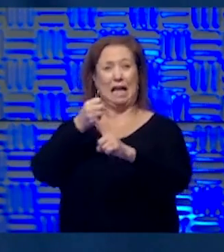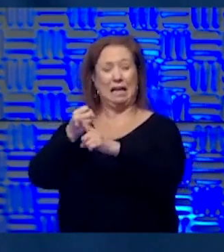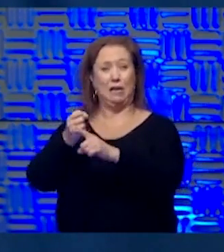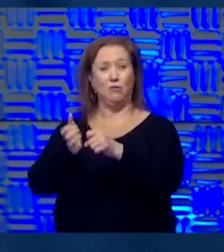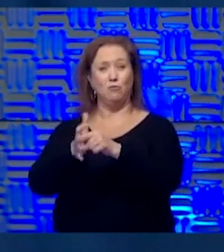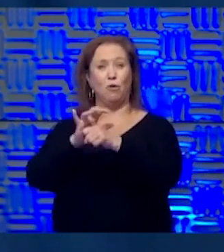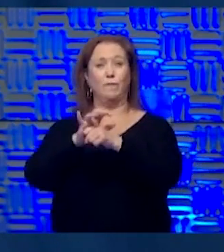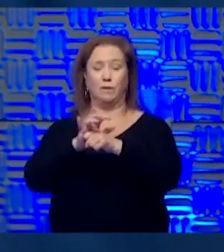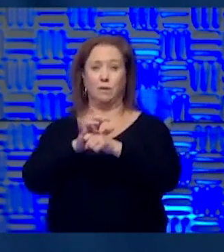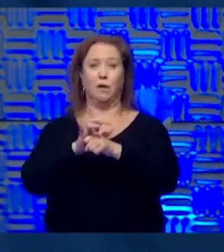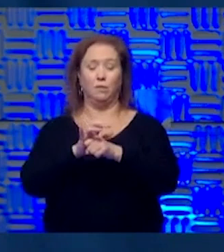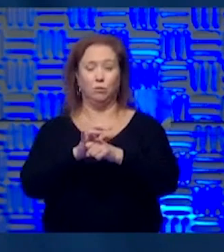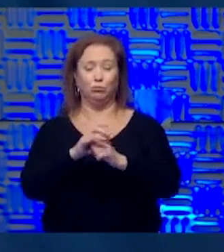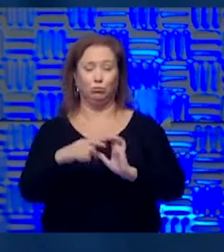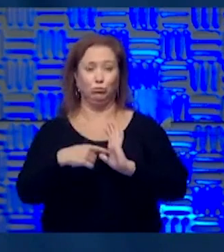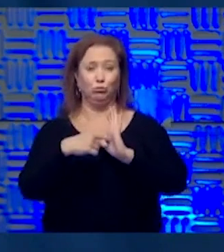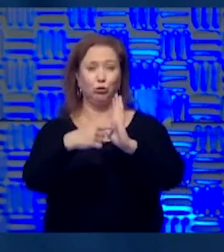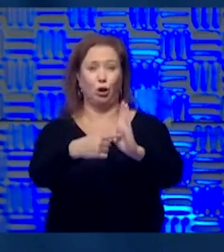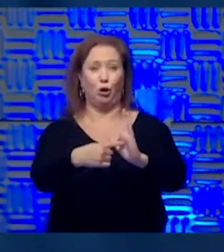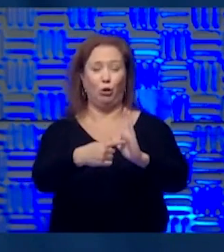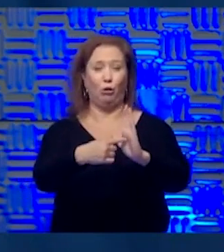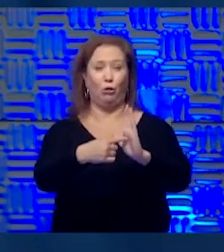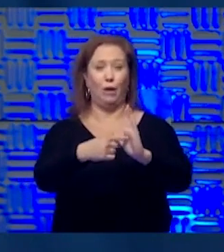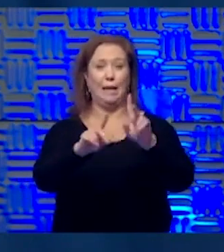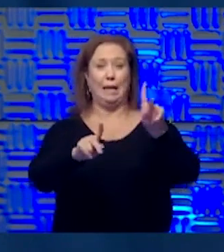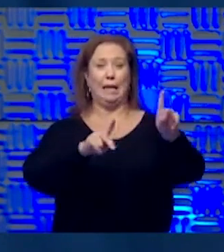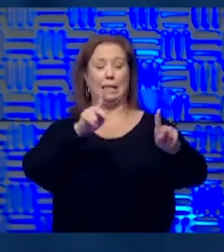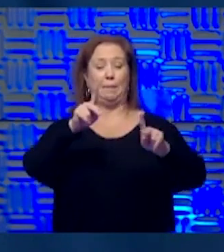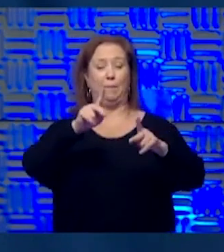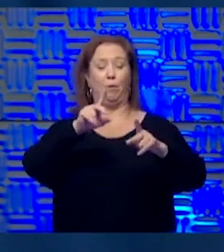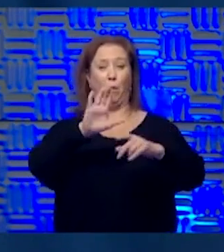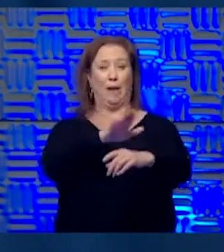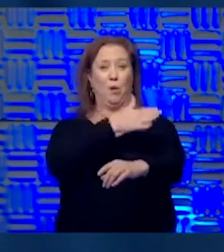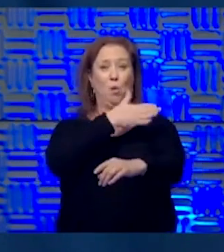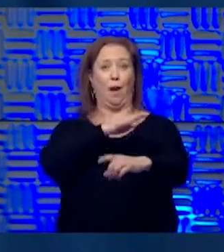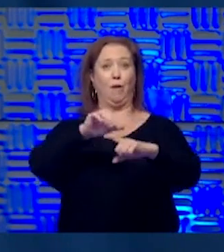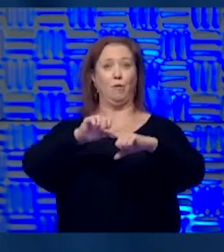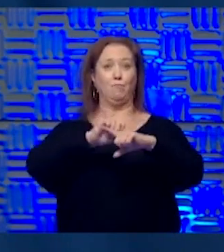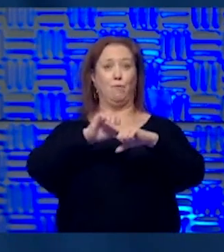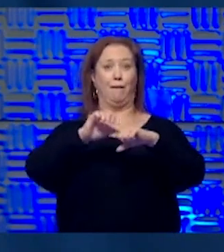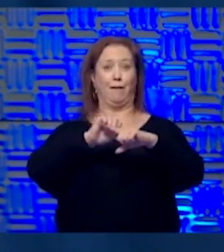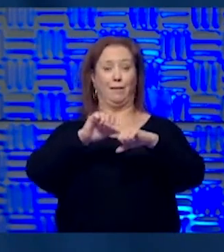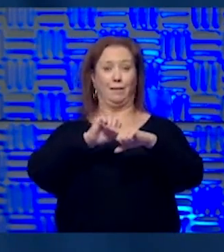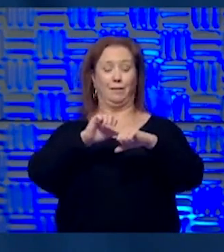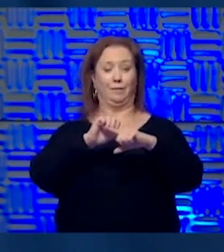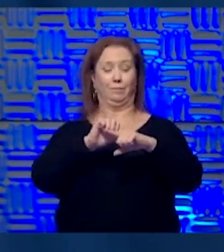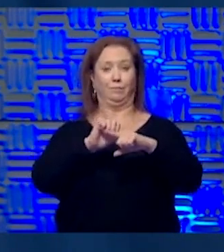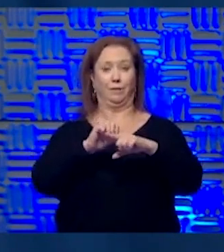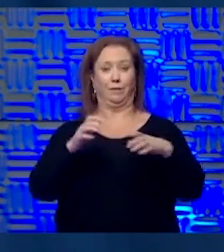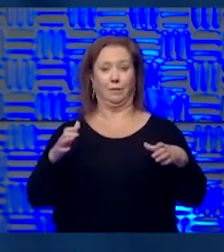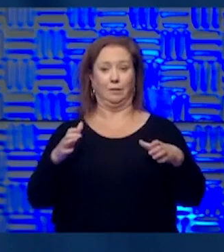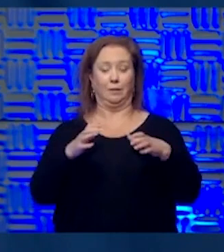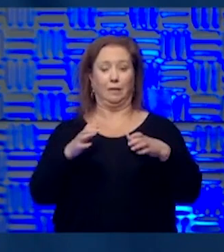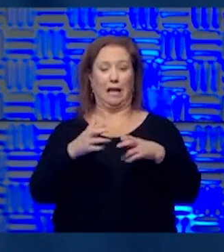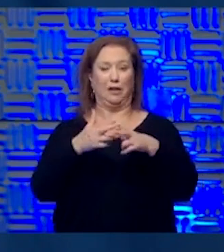was a good proportion of the people that participated in that relatively, short choir practice. I think